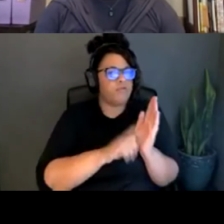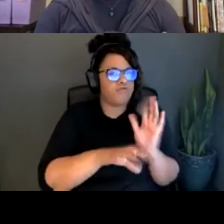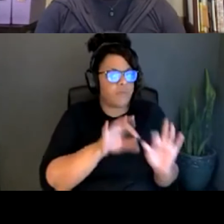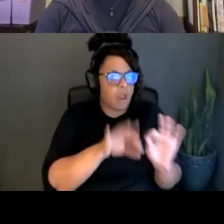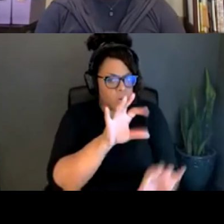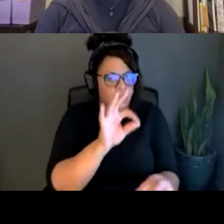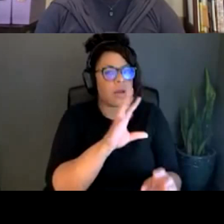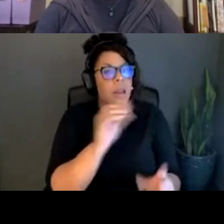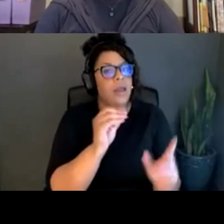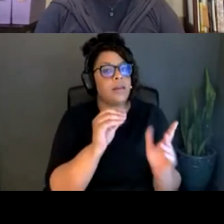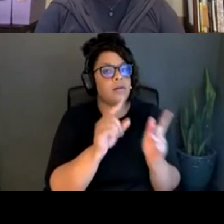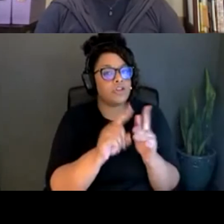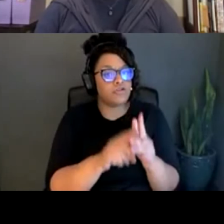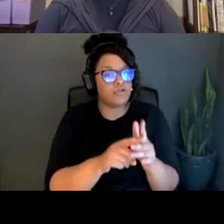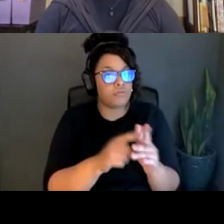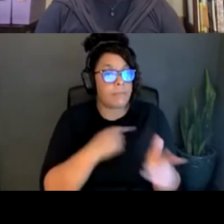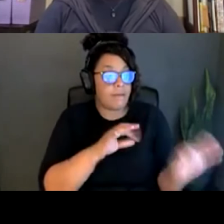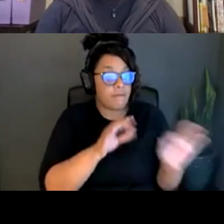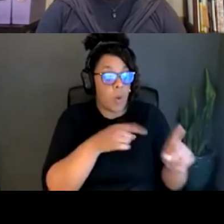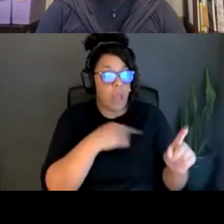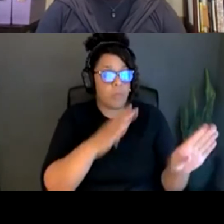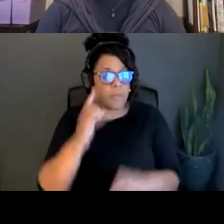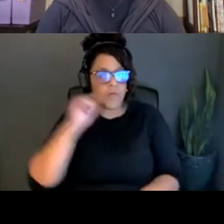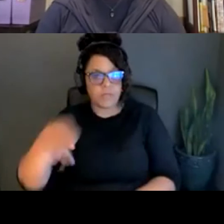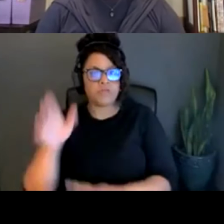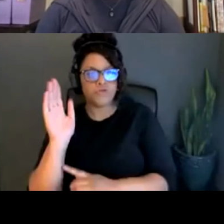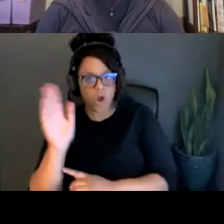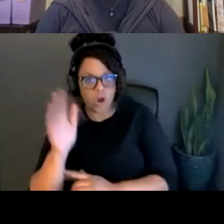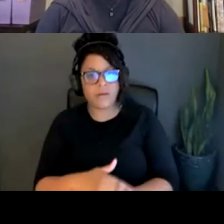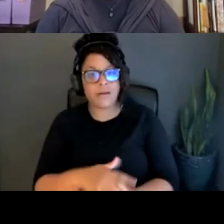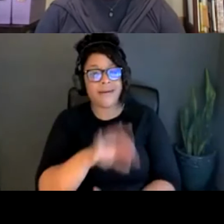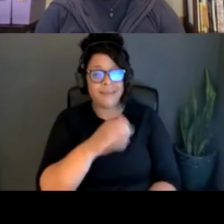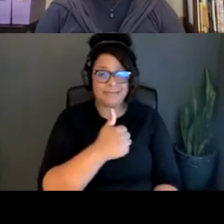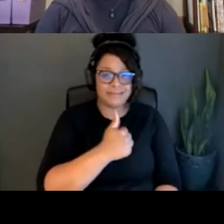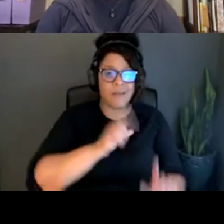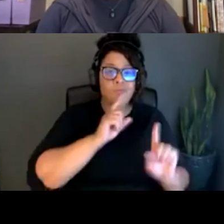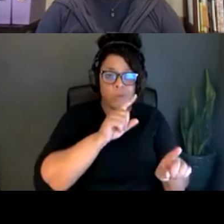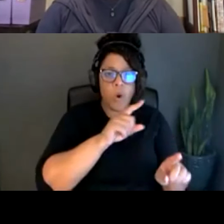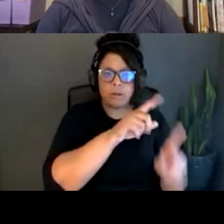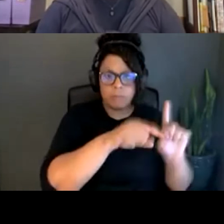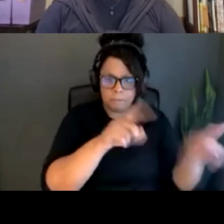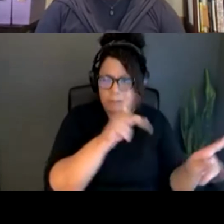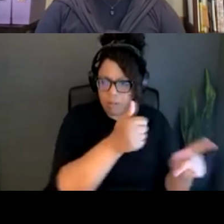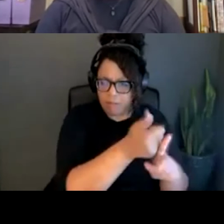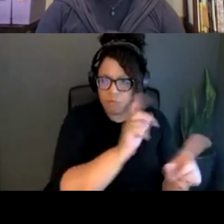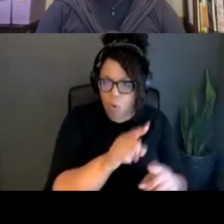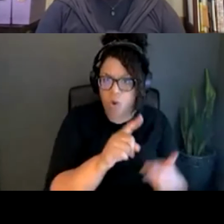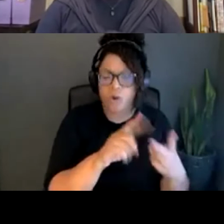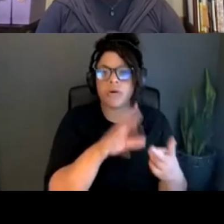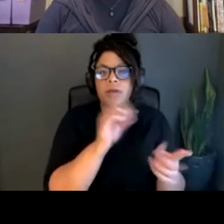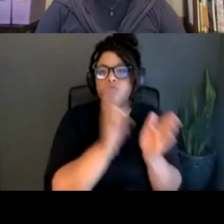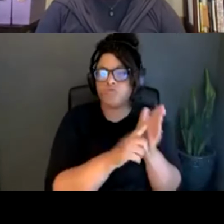sort of preparing for this talk. And there's self-reports and research that reveals that African American,